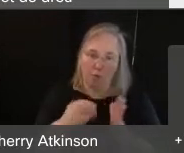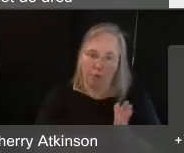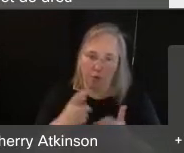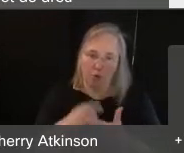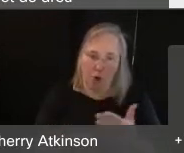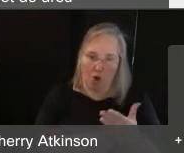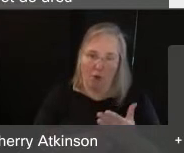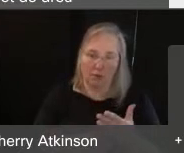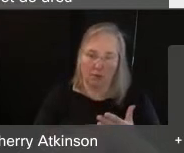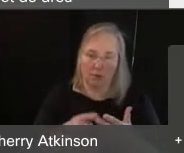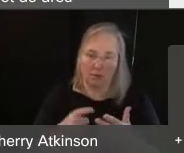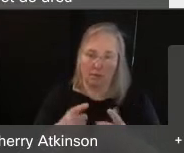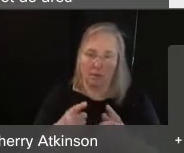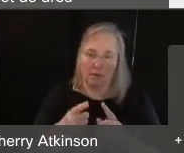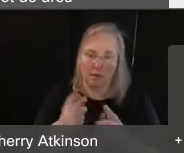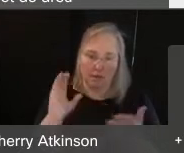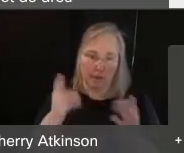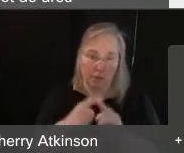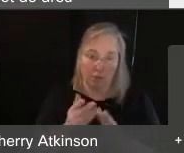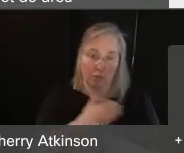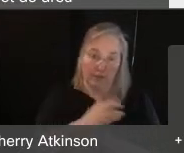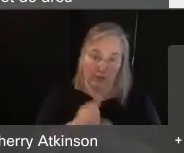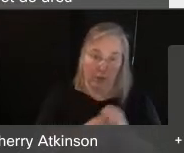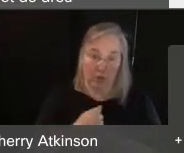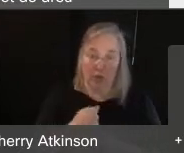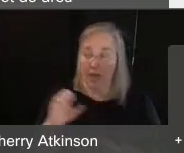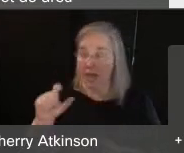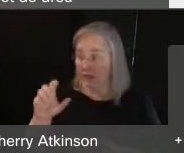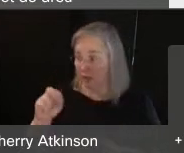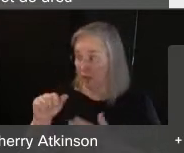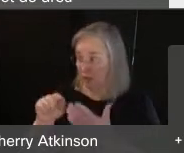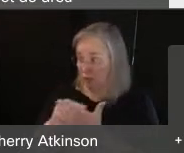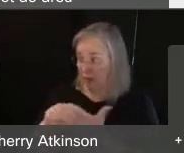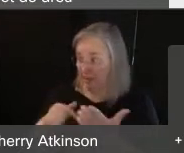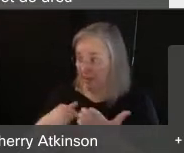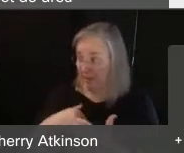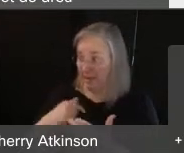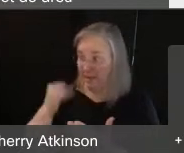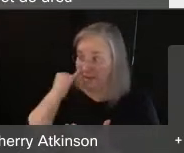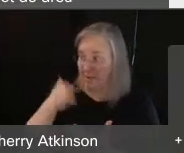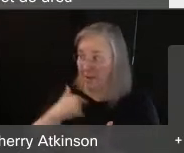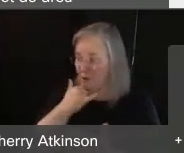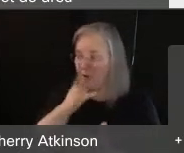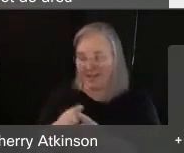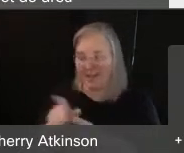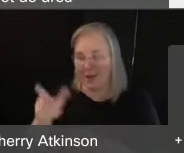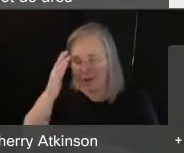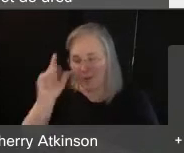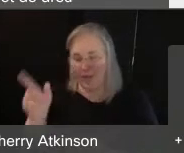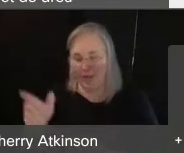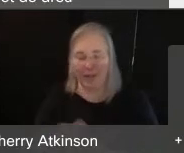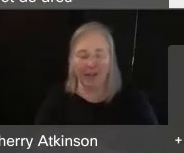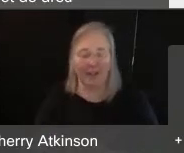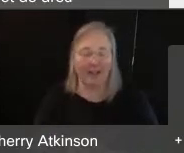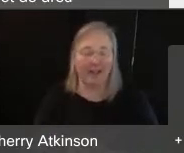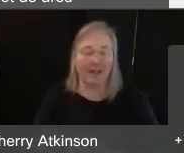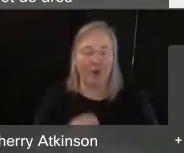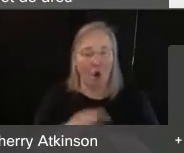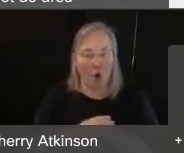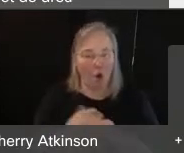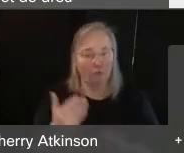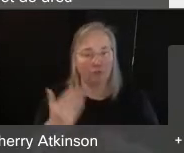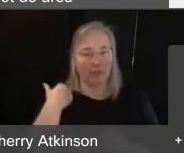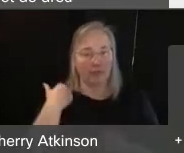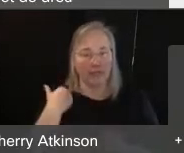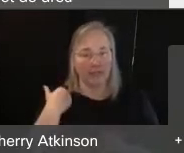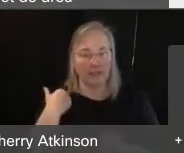year on. And Ellen, please correct me if I'm wrong. On as I know you will on previous on